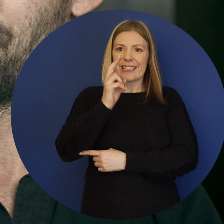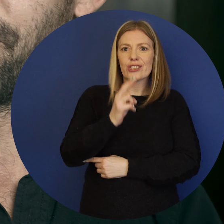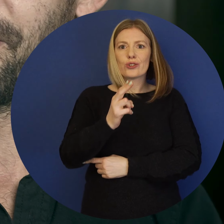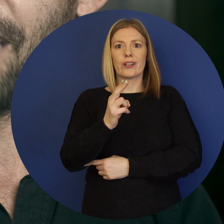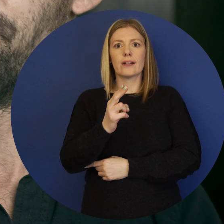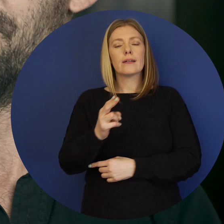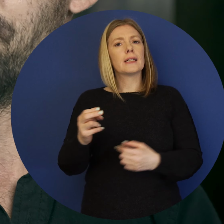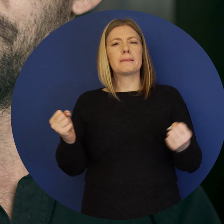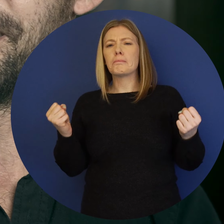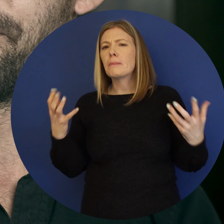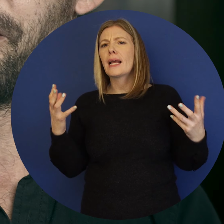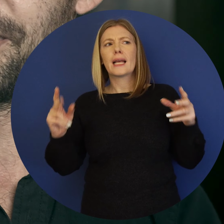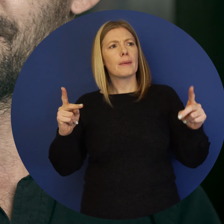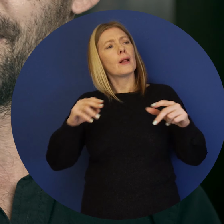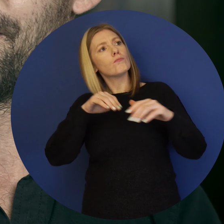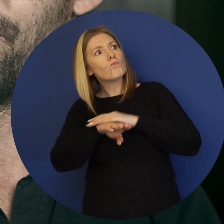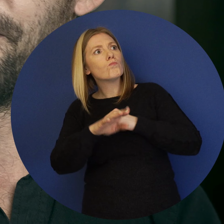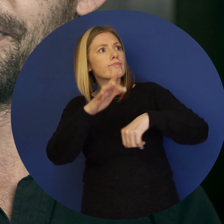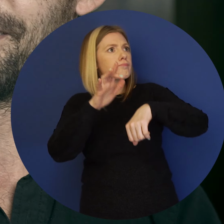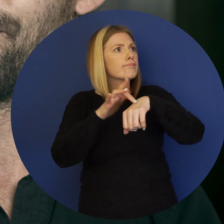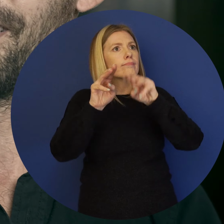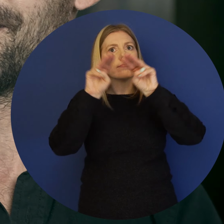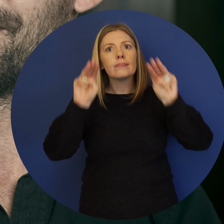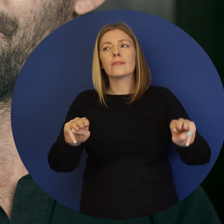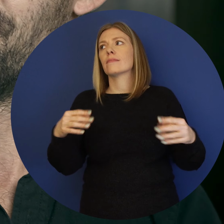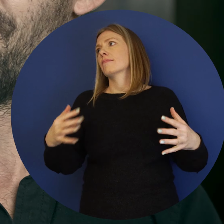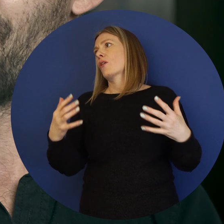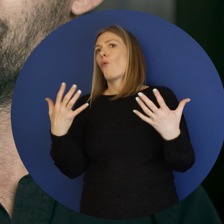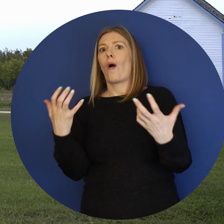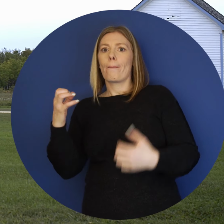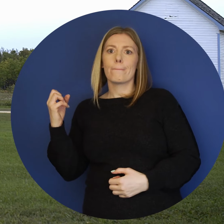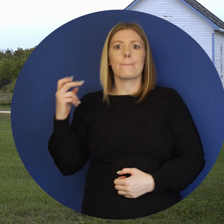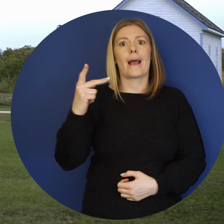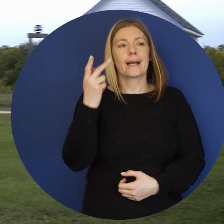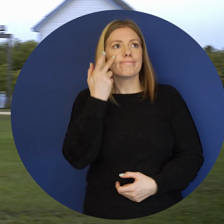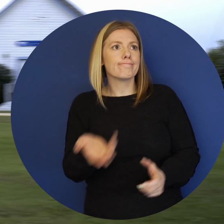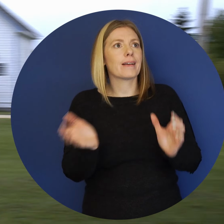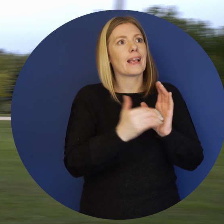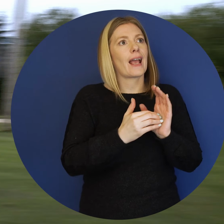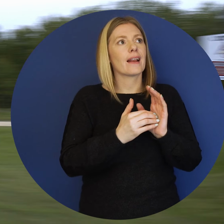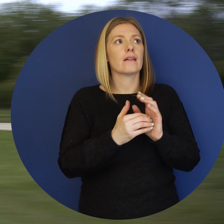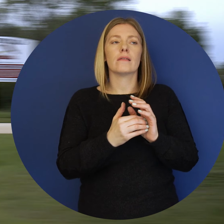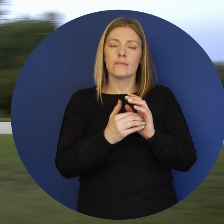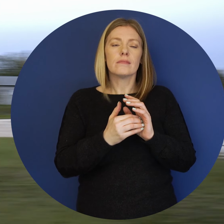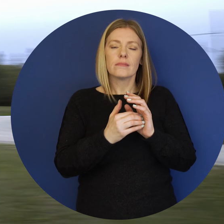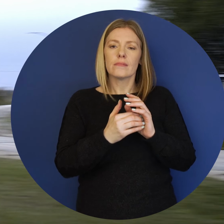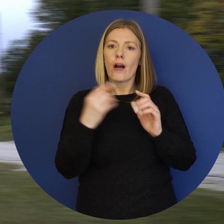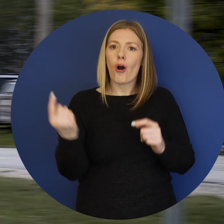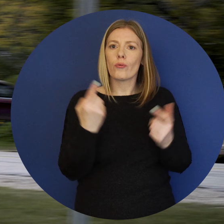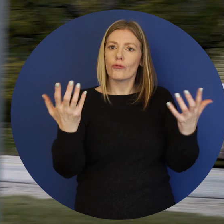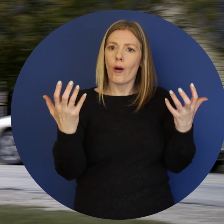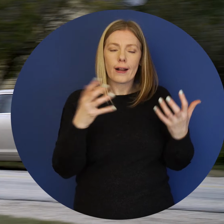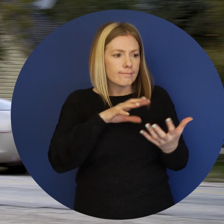lots of the people have been to the museum and are just excited to revisit the space and so I'm always very excited to learn more about the history